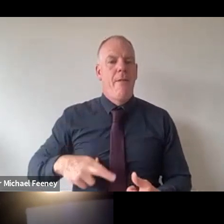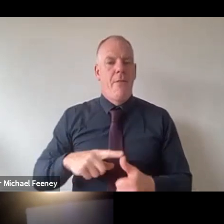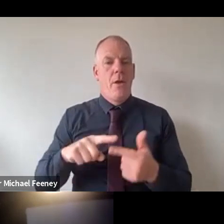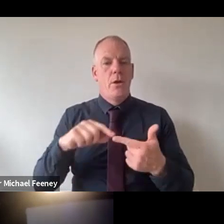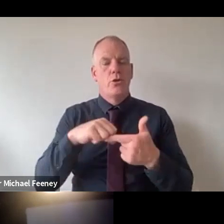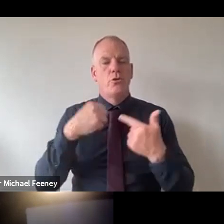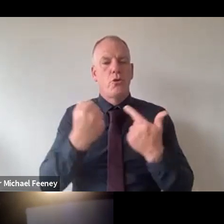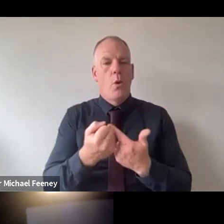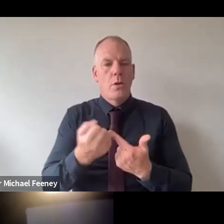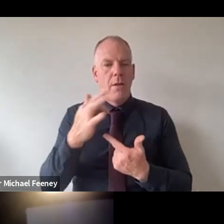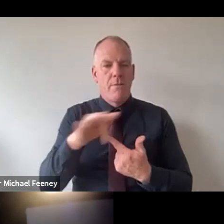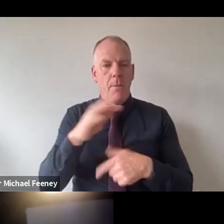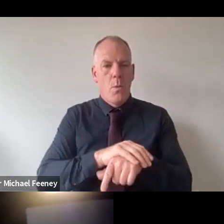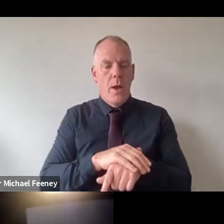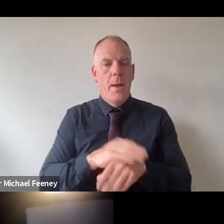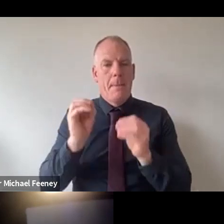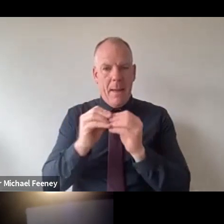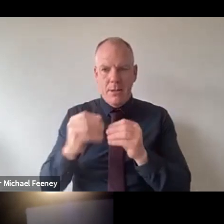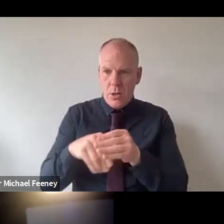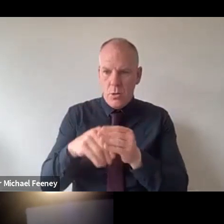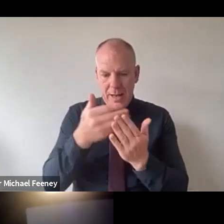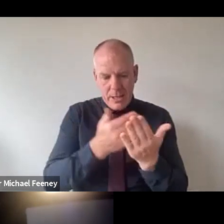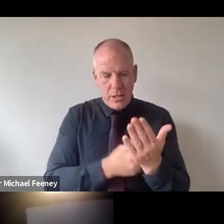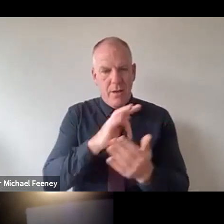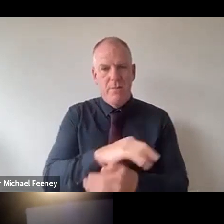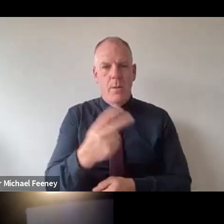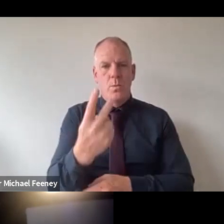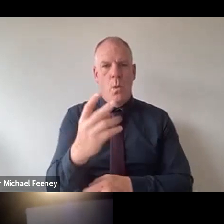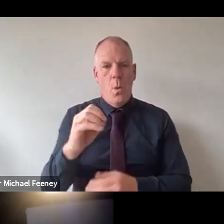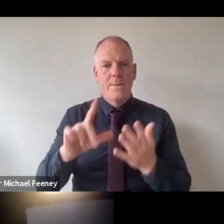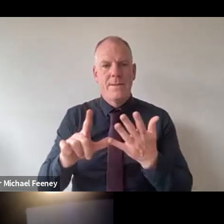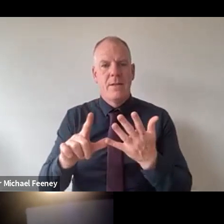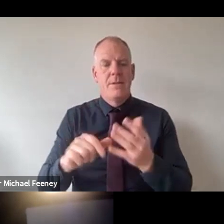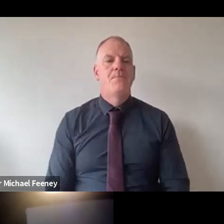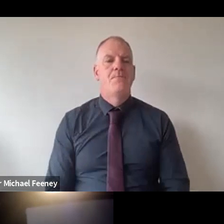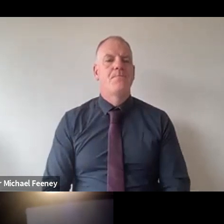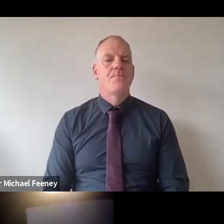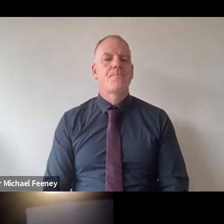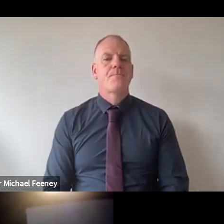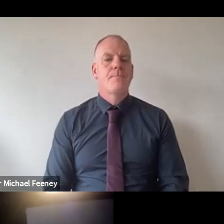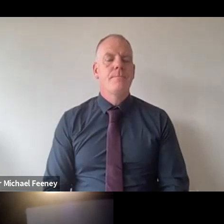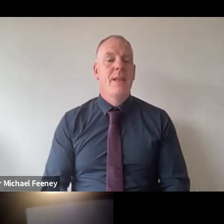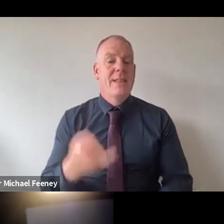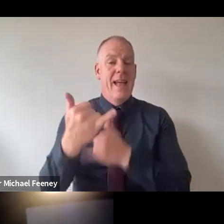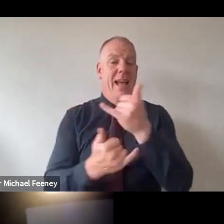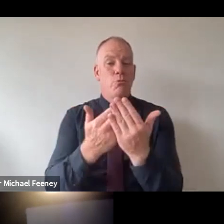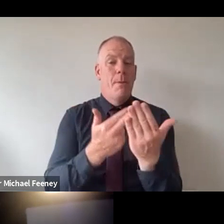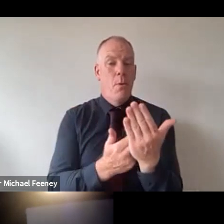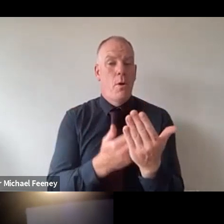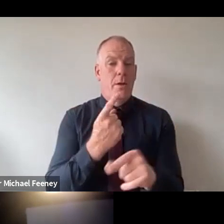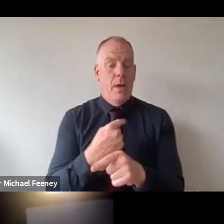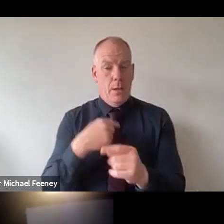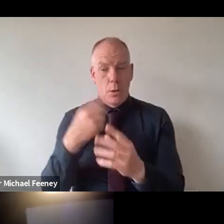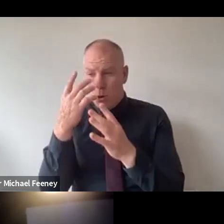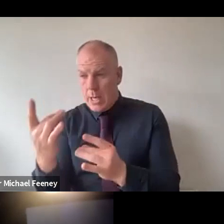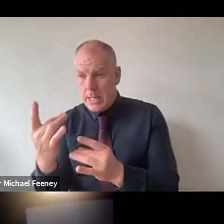are mentioned since 2007 in the legislation. And the annual report I just checked